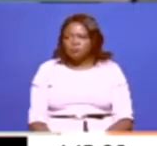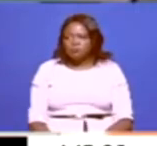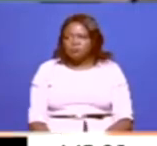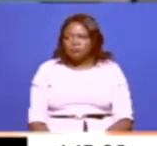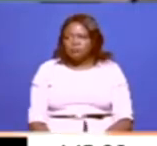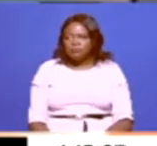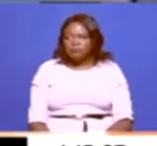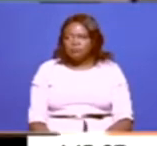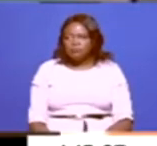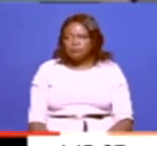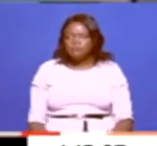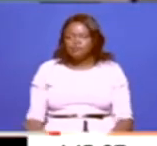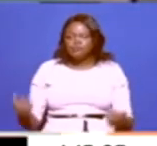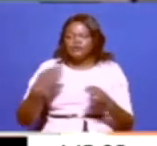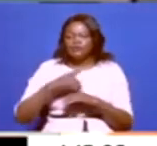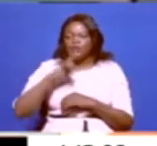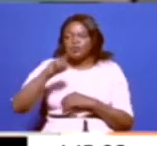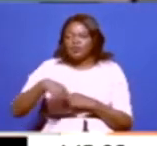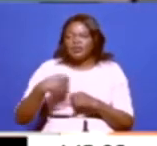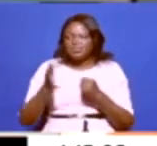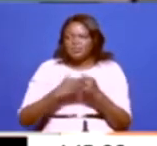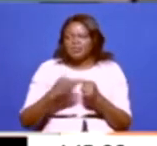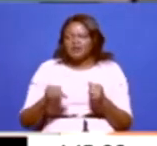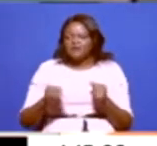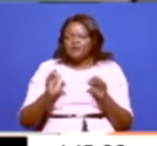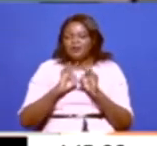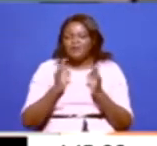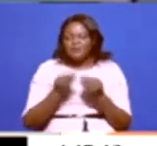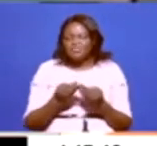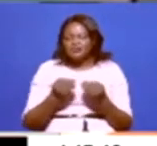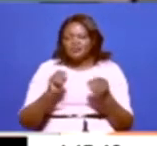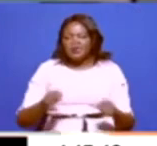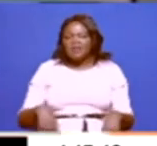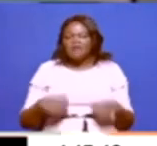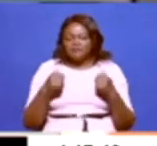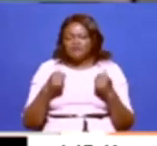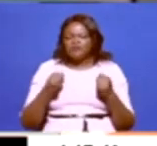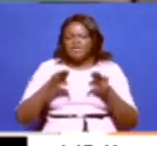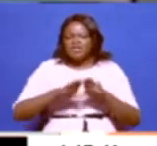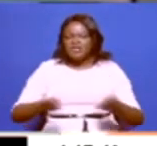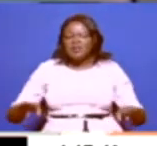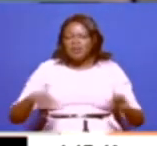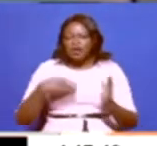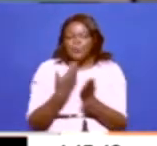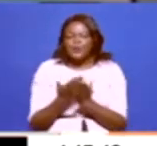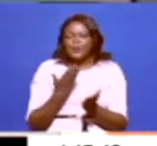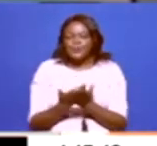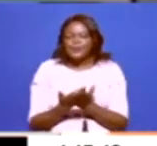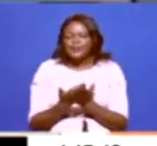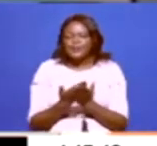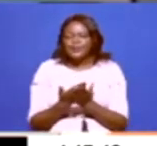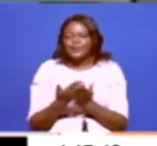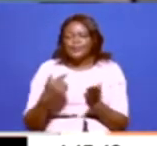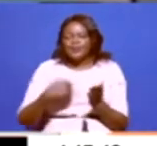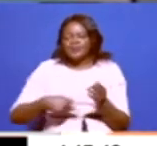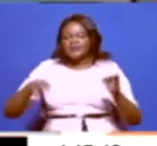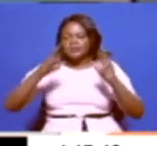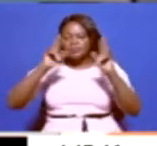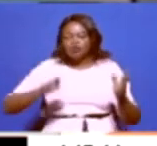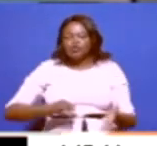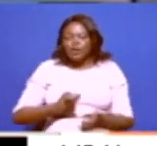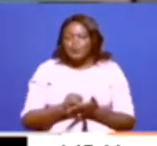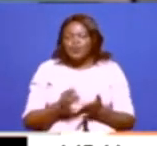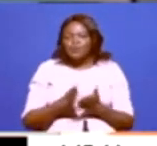Now, over 1,800 families living on land earmarked for the proposed Malindi International Airport expansion project